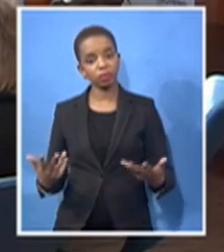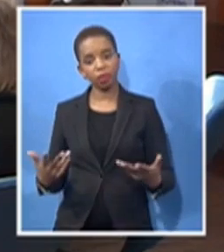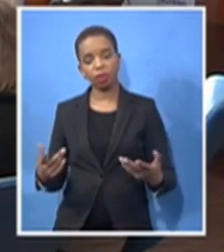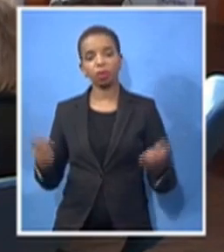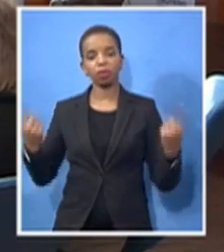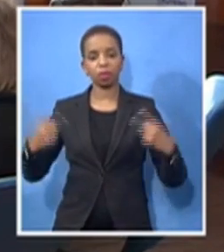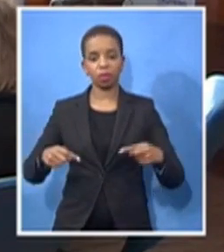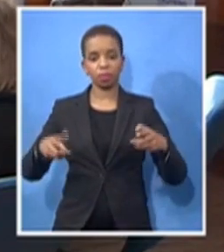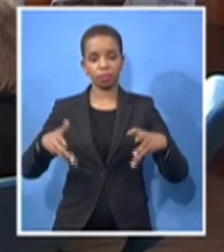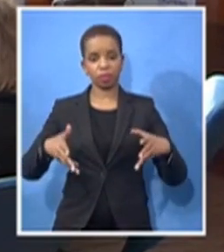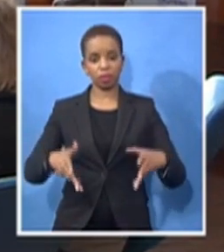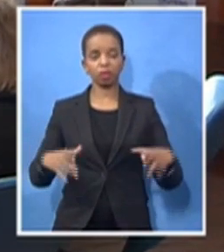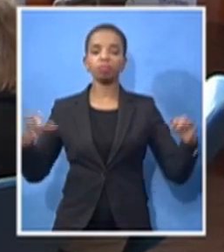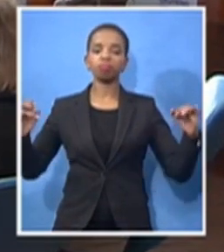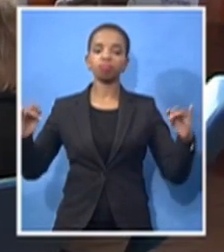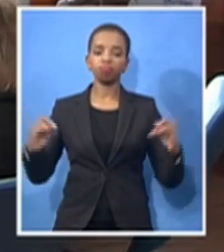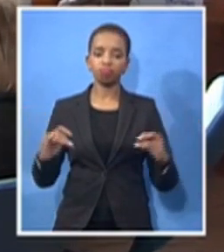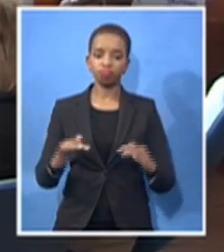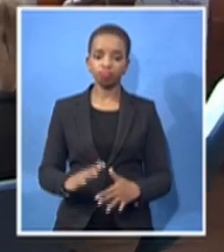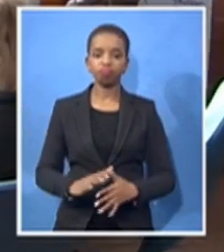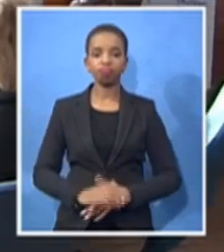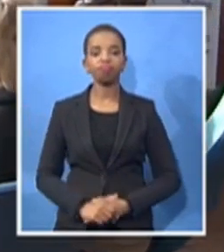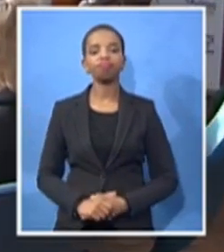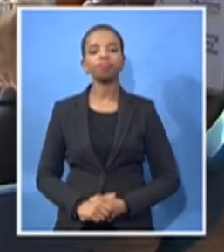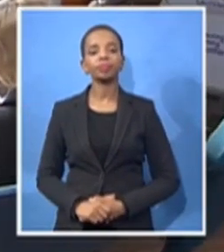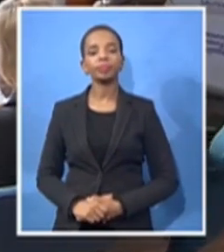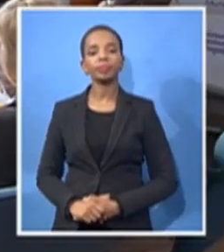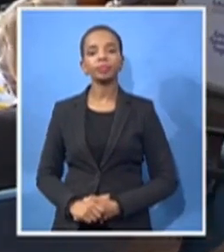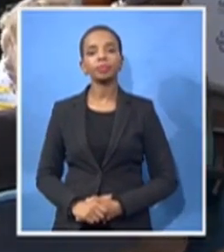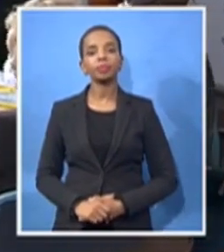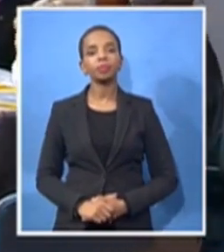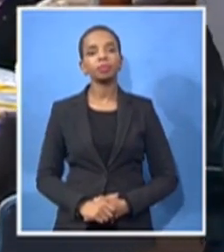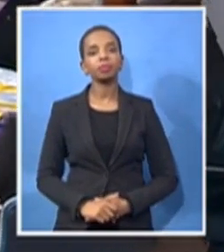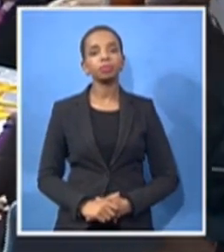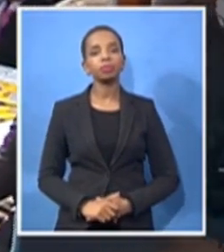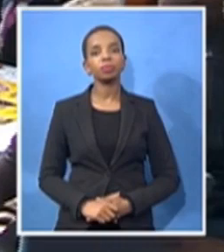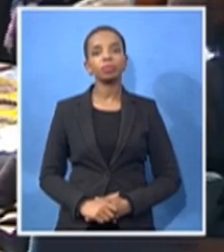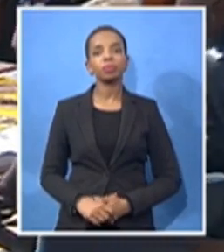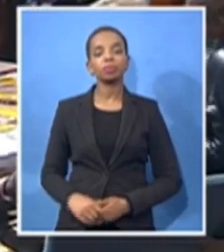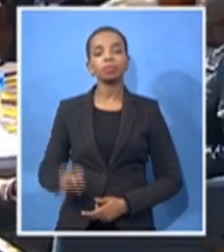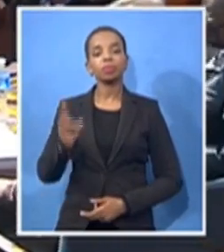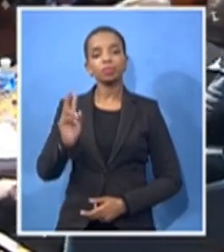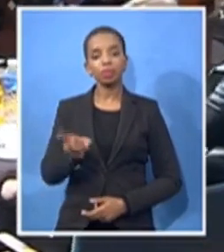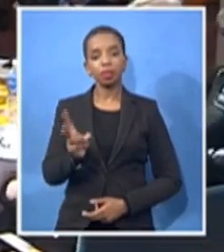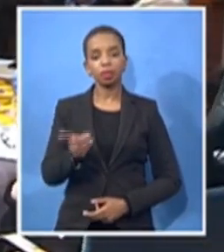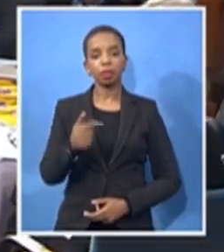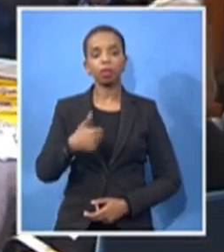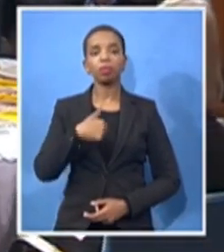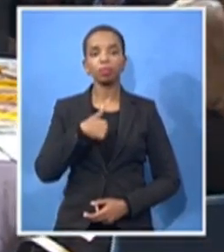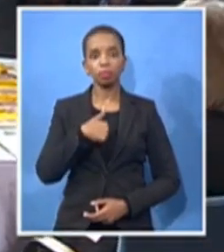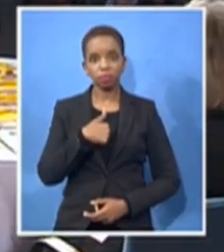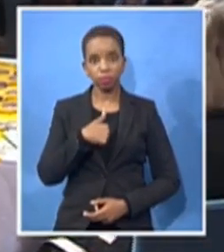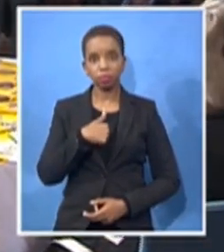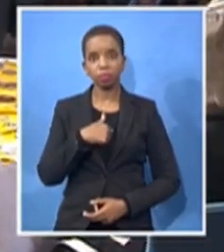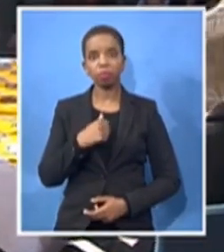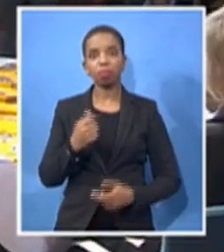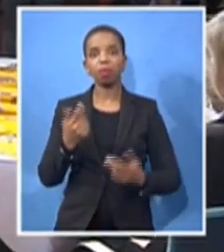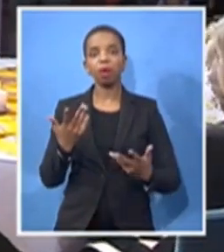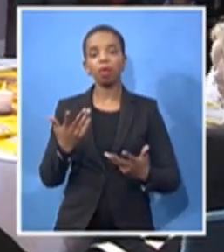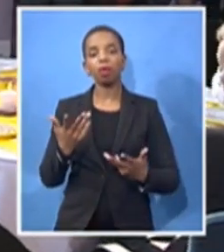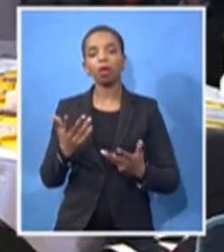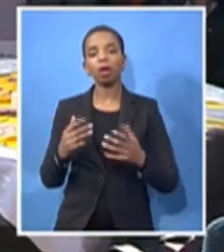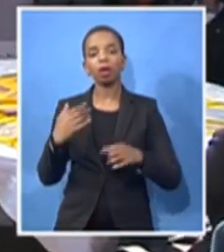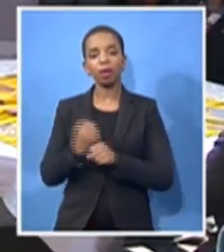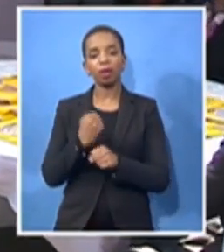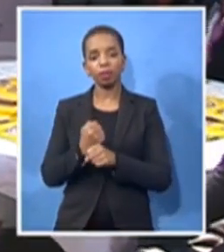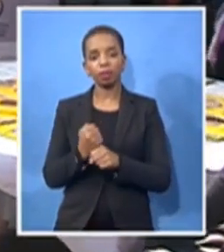Also, that each time you talk in different platforms, you really encourage the action. Thank you very much for the